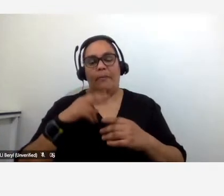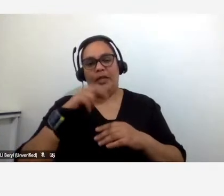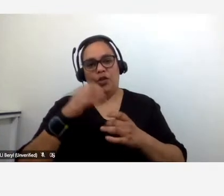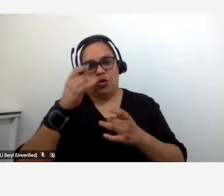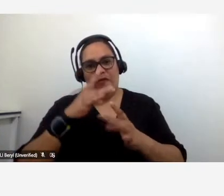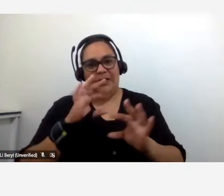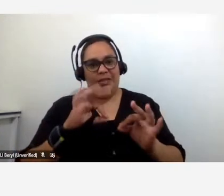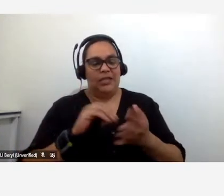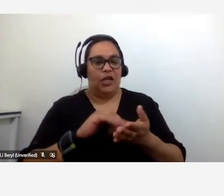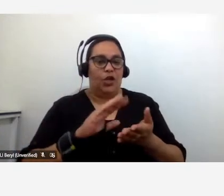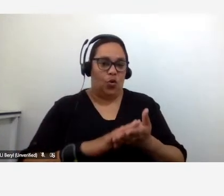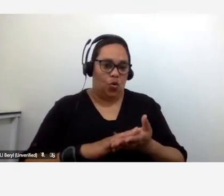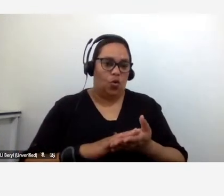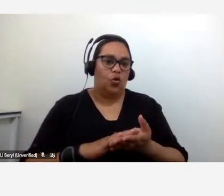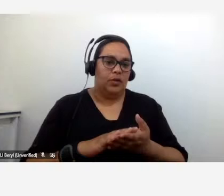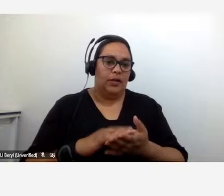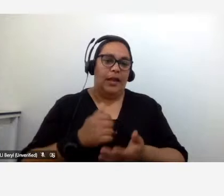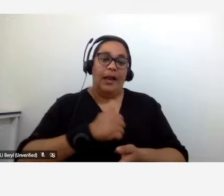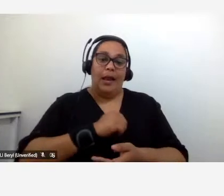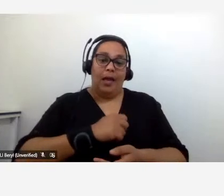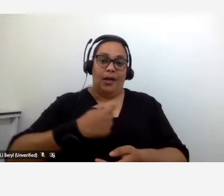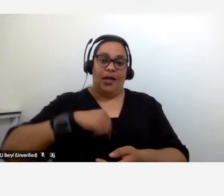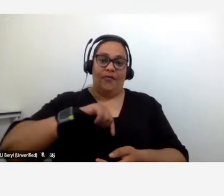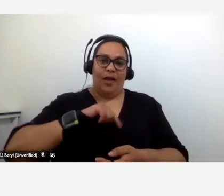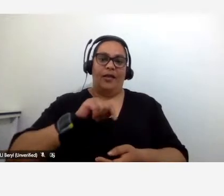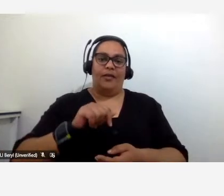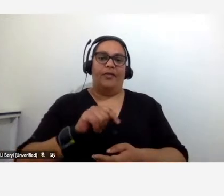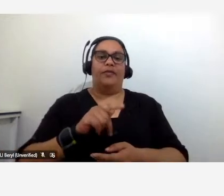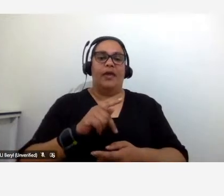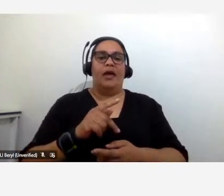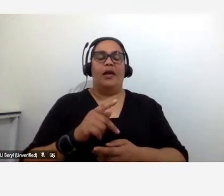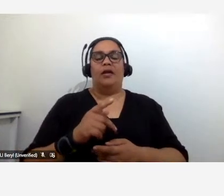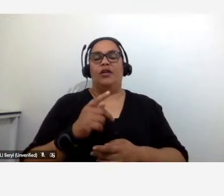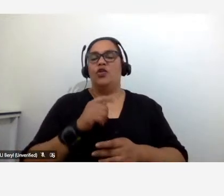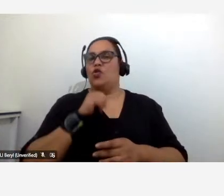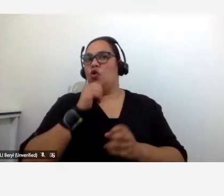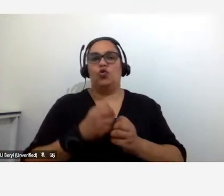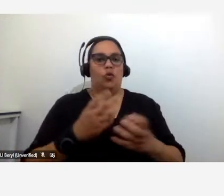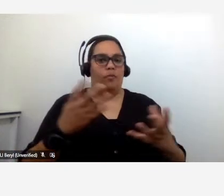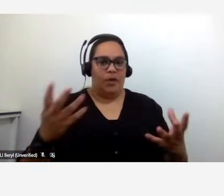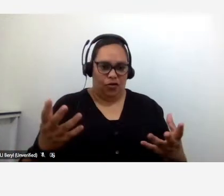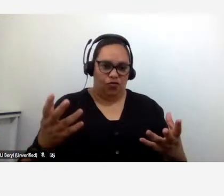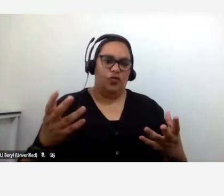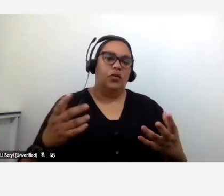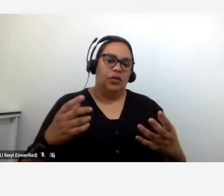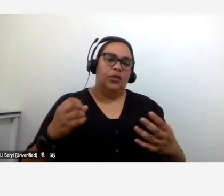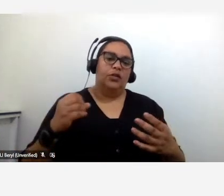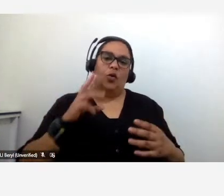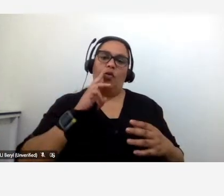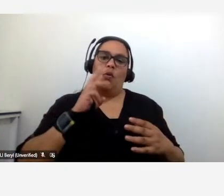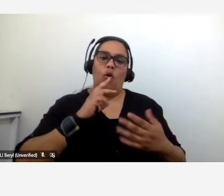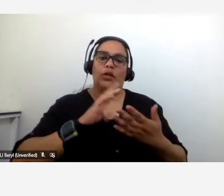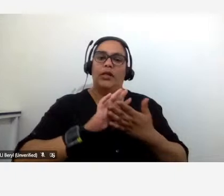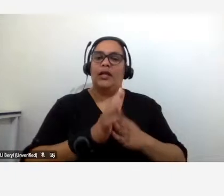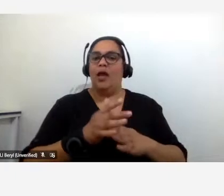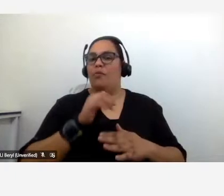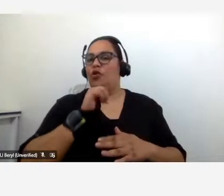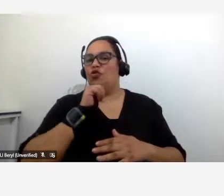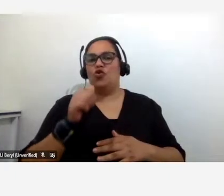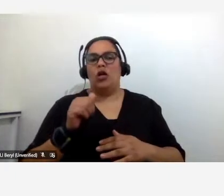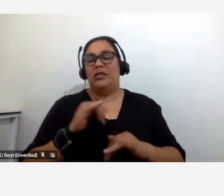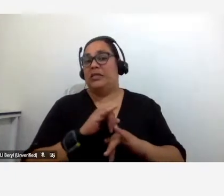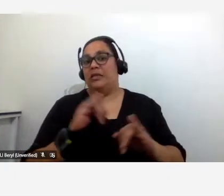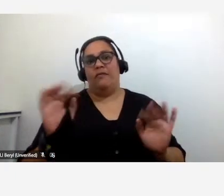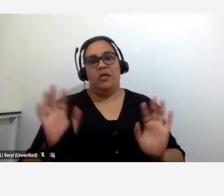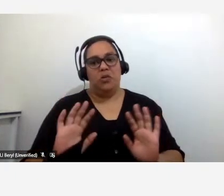those records, I would say luckily for us, they were bound volumes. So the water damage was not